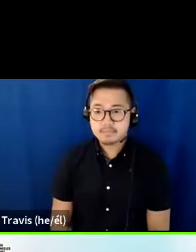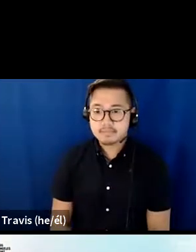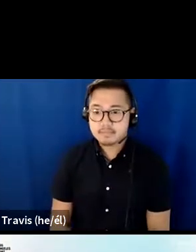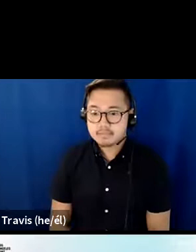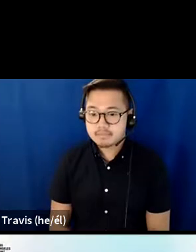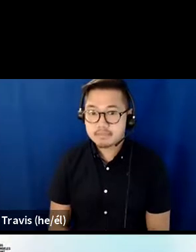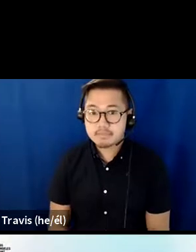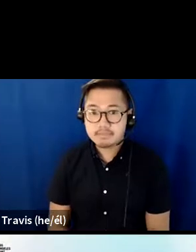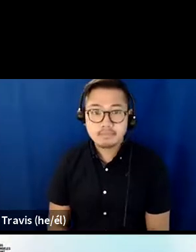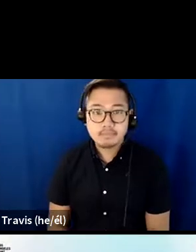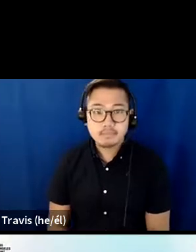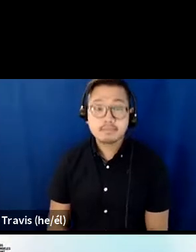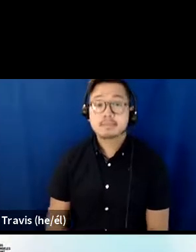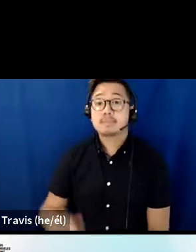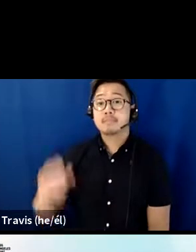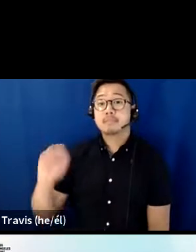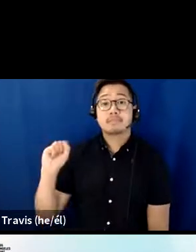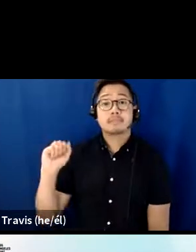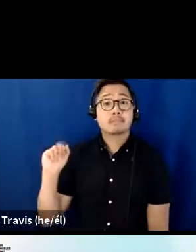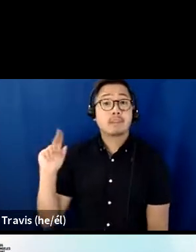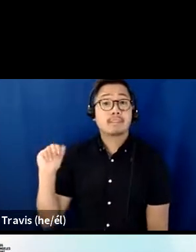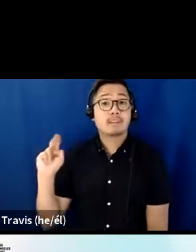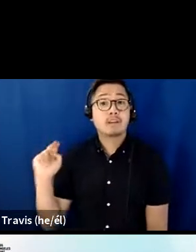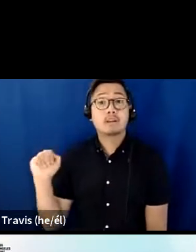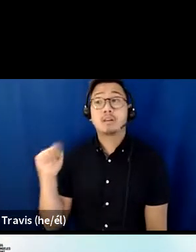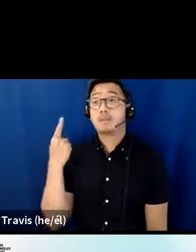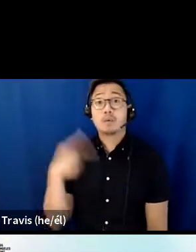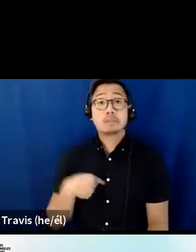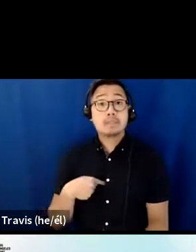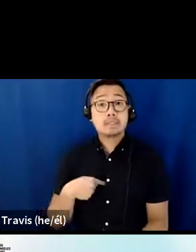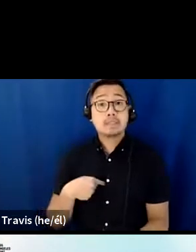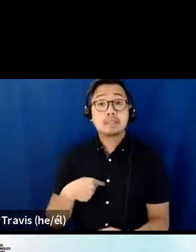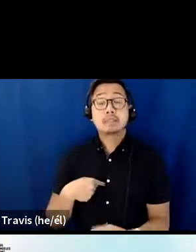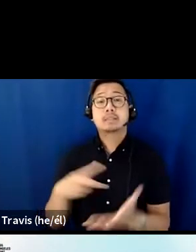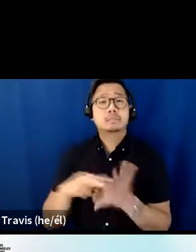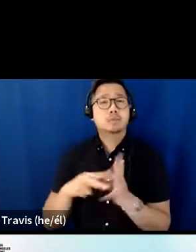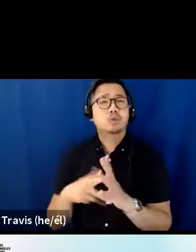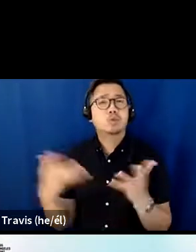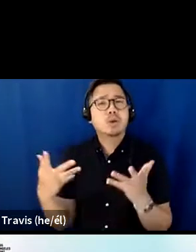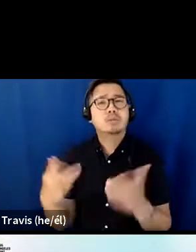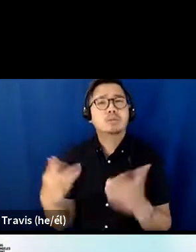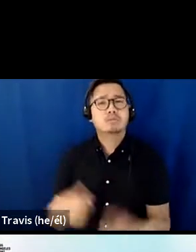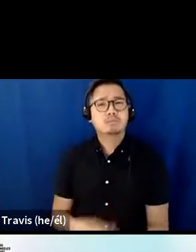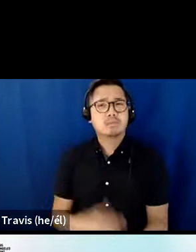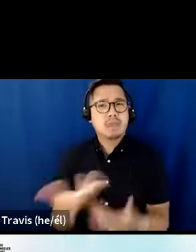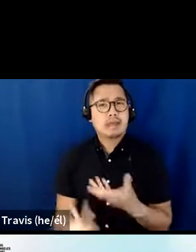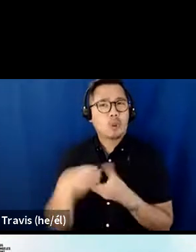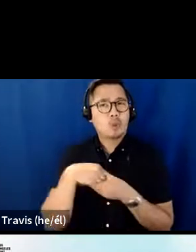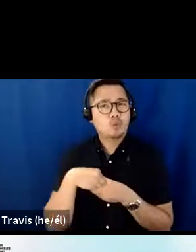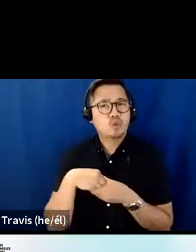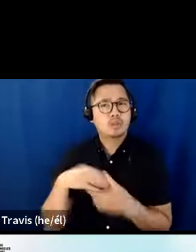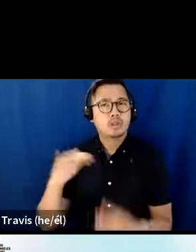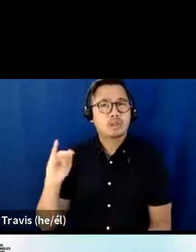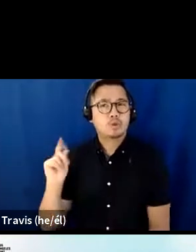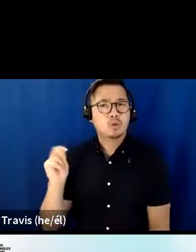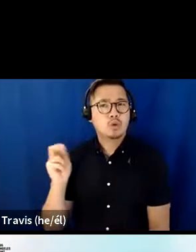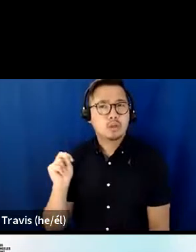For me, it would mean inclusion. It will also mean that I'm heard and also